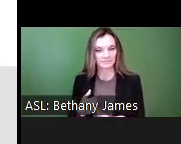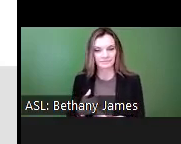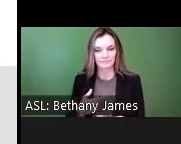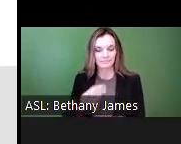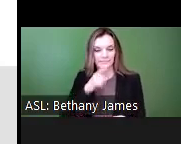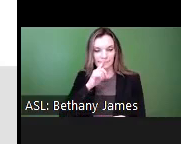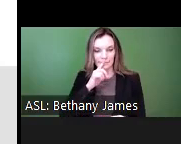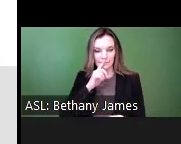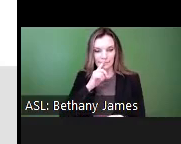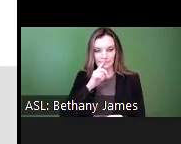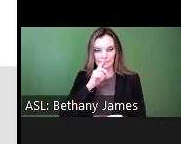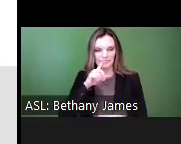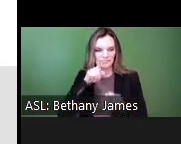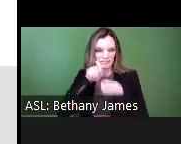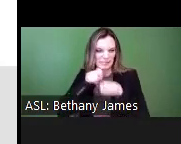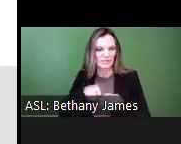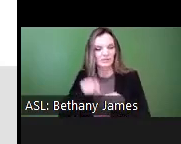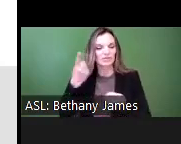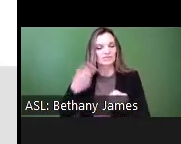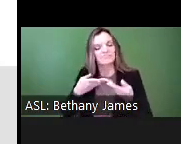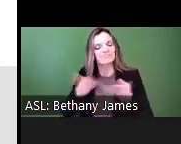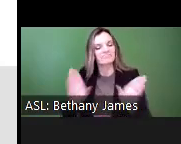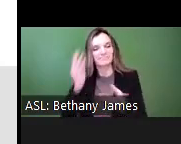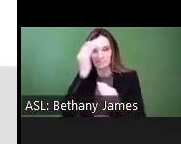other than the work that we're working with them on.